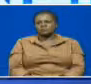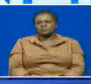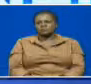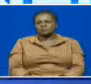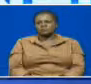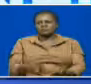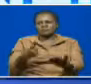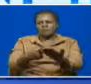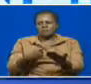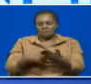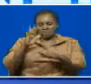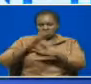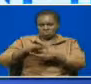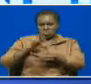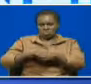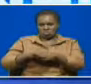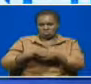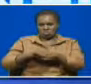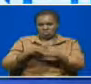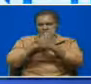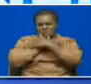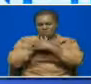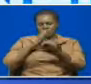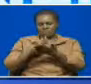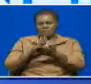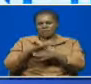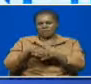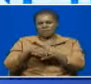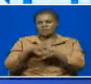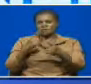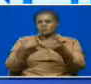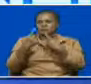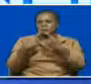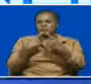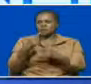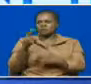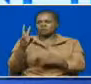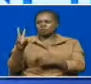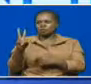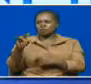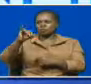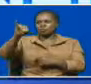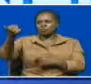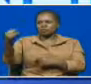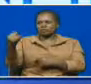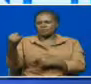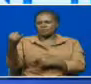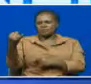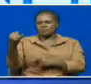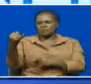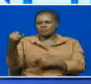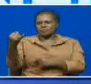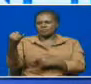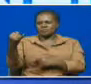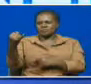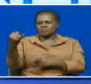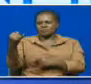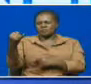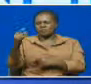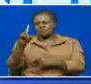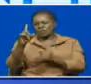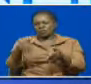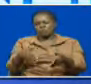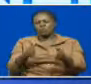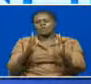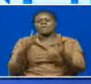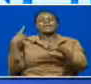informative discussion right there with my co-host Ashley Mazuria. She got to engage the two Josephs who have, in one way or the other,